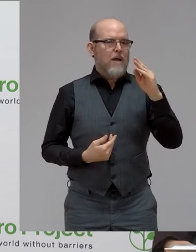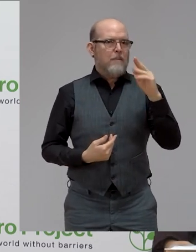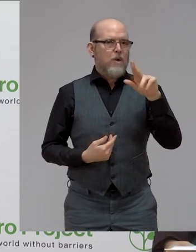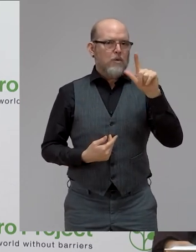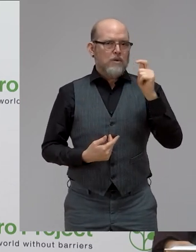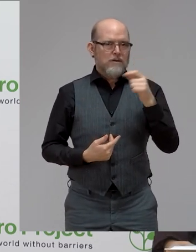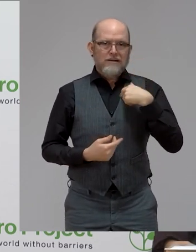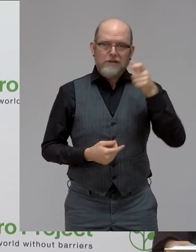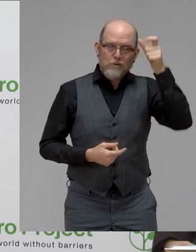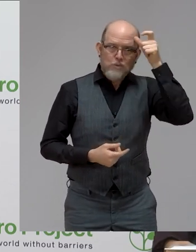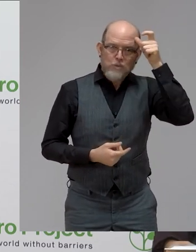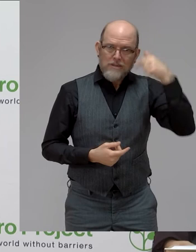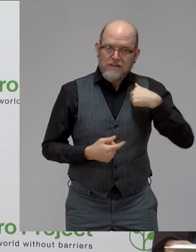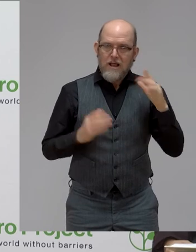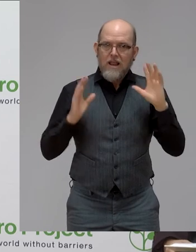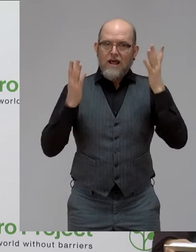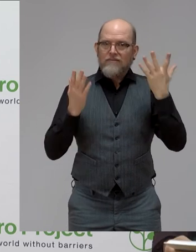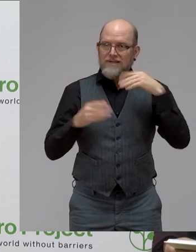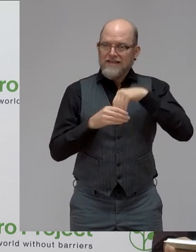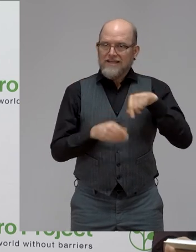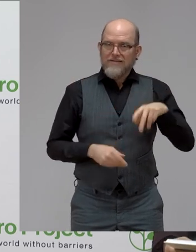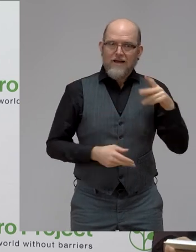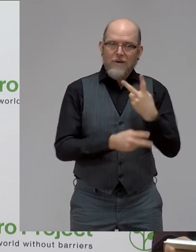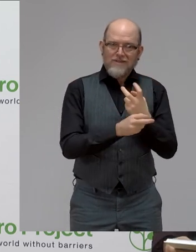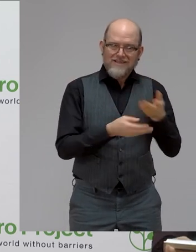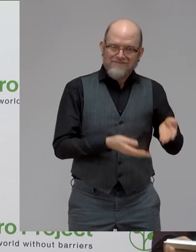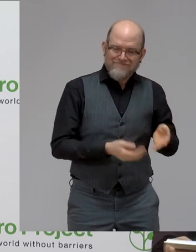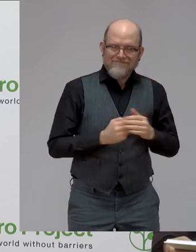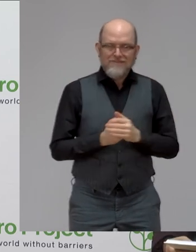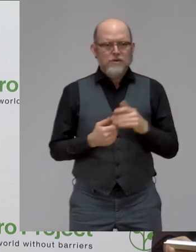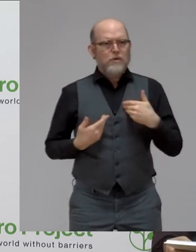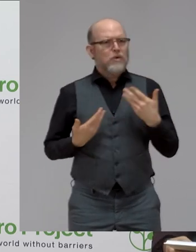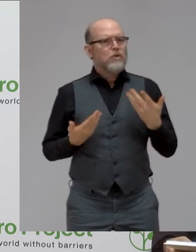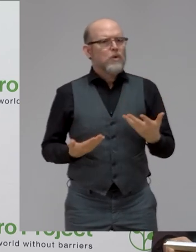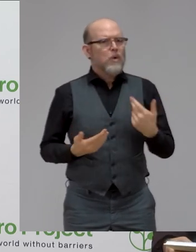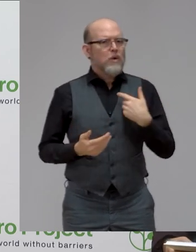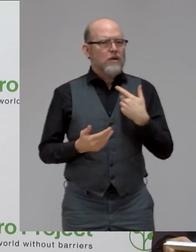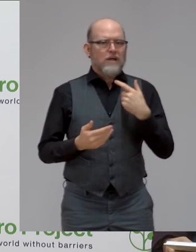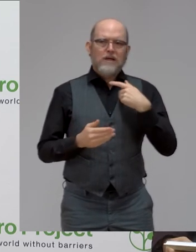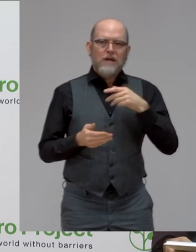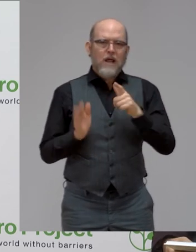Austria. I'm currently studying law at the University of Vienna.